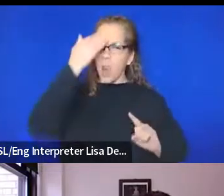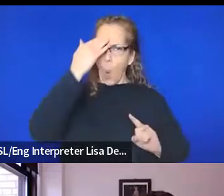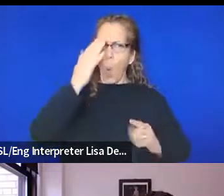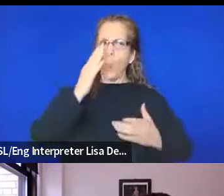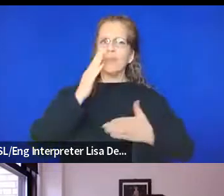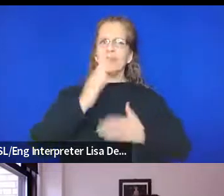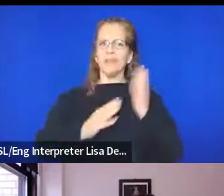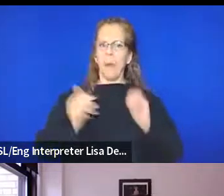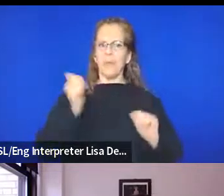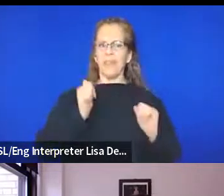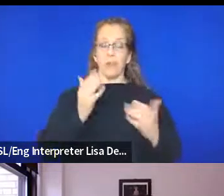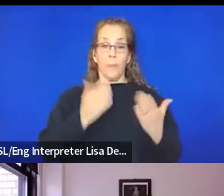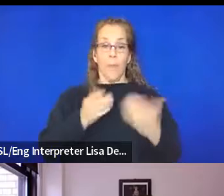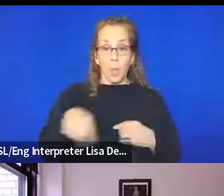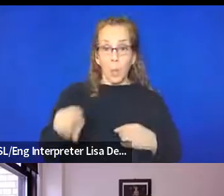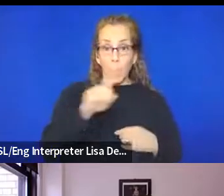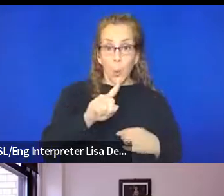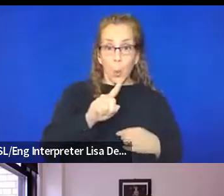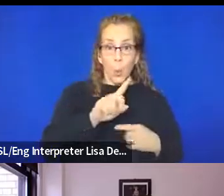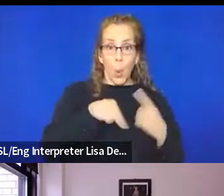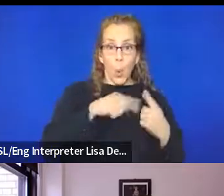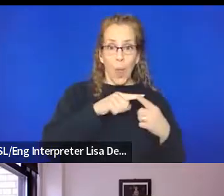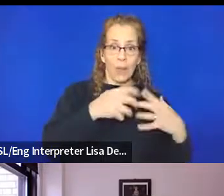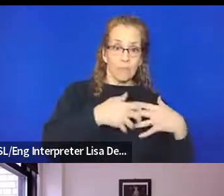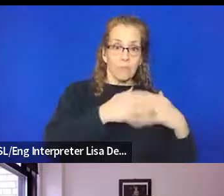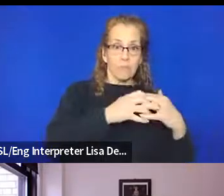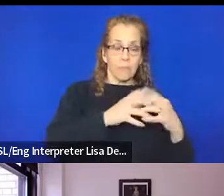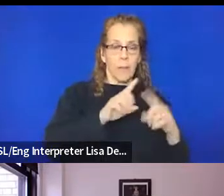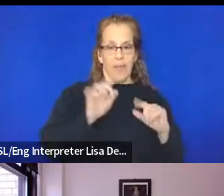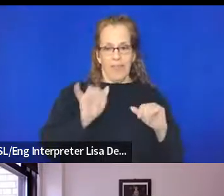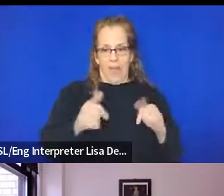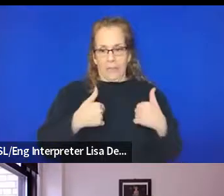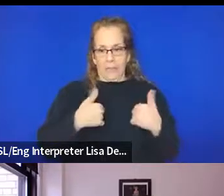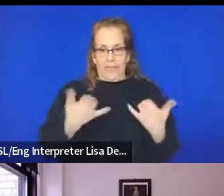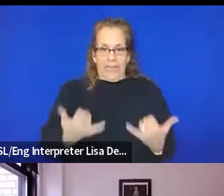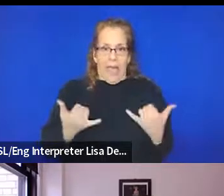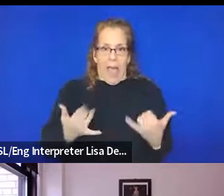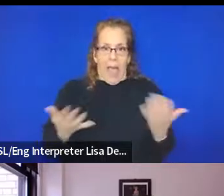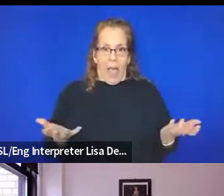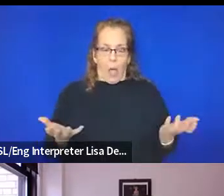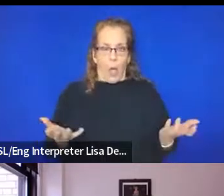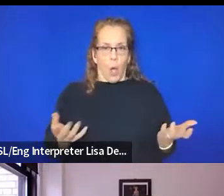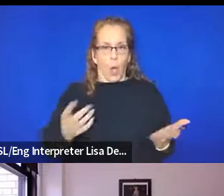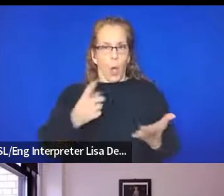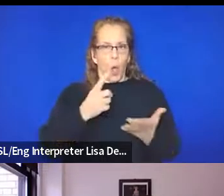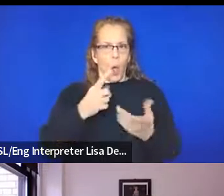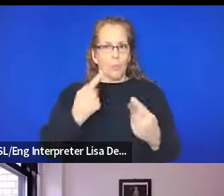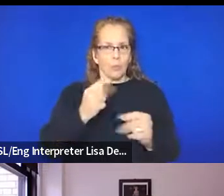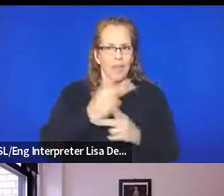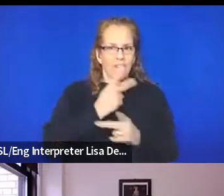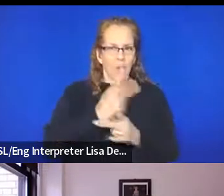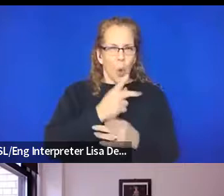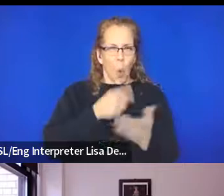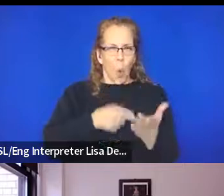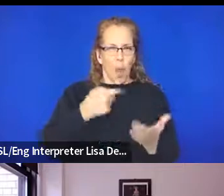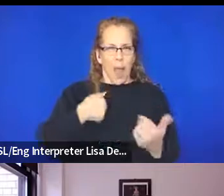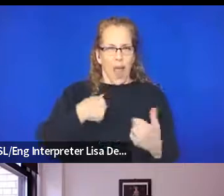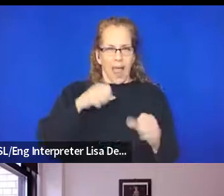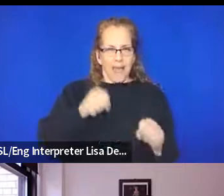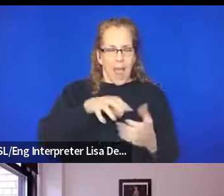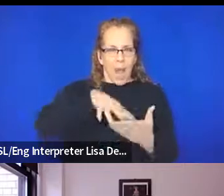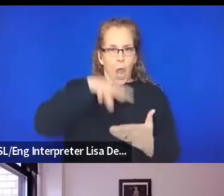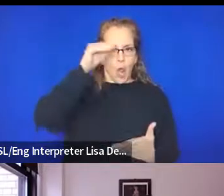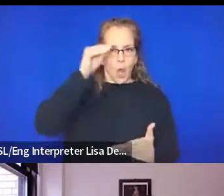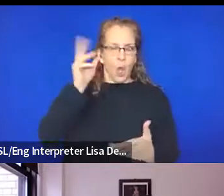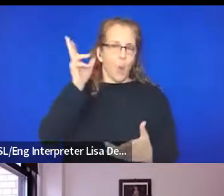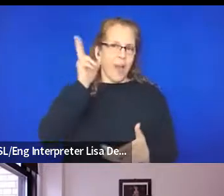Maybe you were when you first started out, but like I said, I'm in that spot now. And I'm trying to figure out what I can learn from what you've just told me, what I've heard the last hour